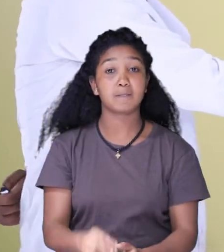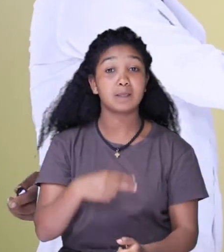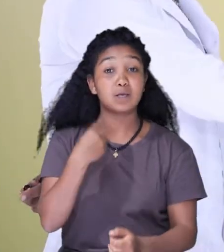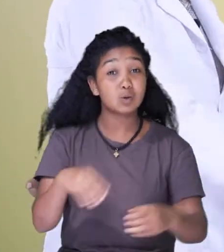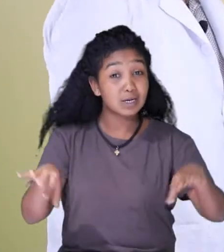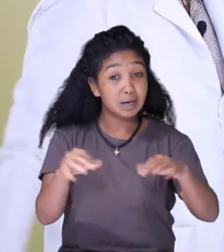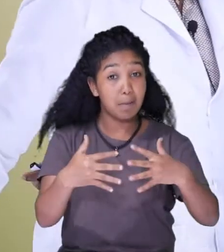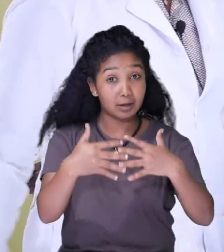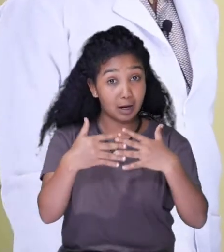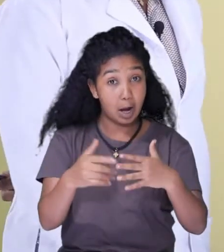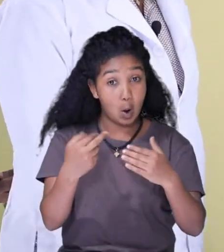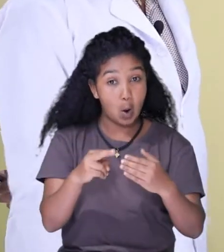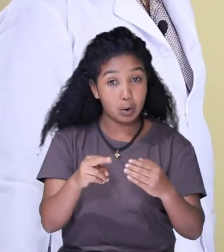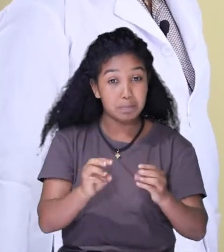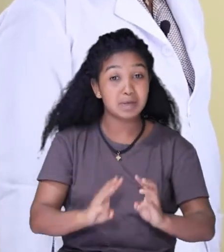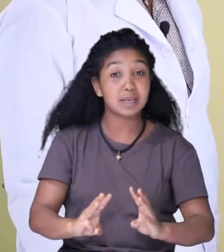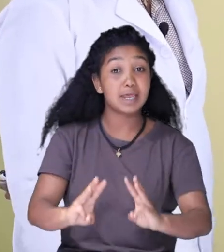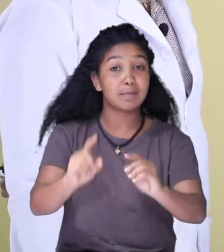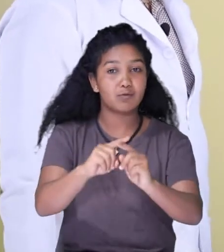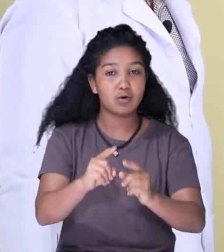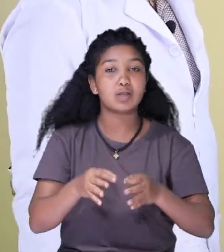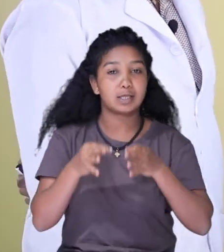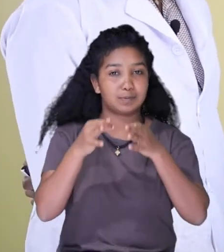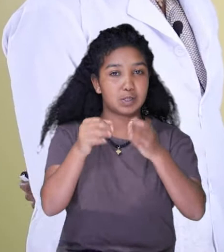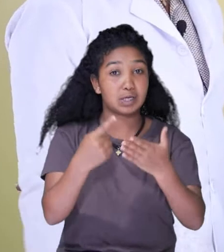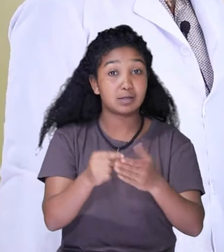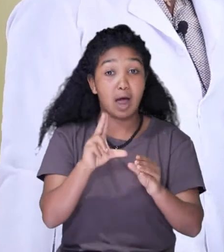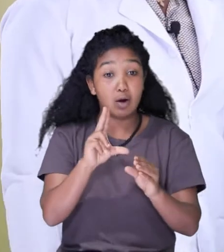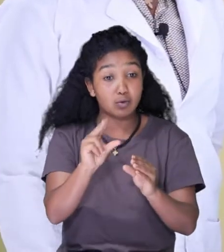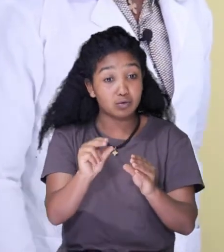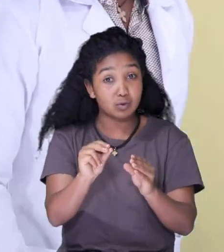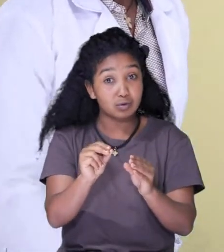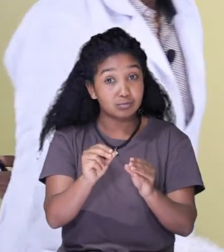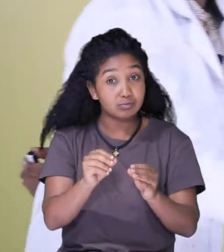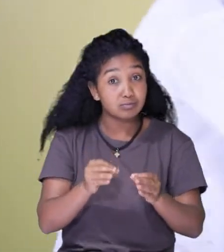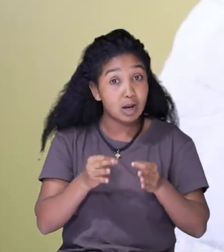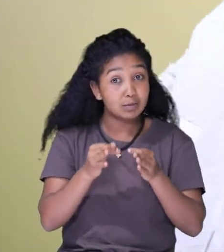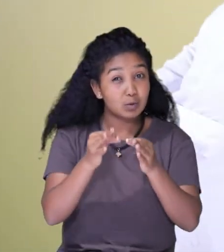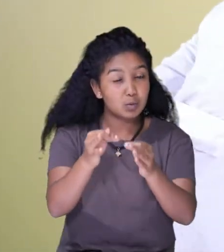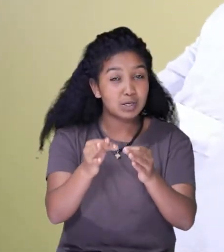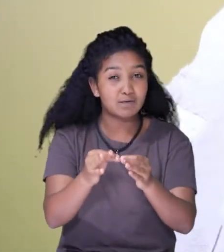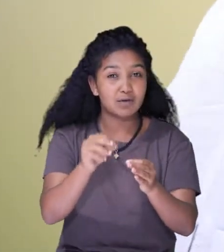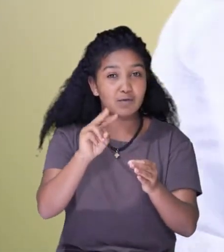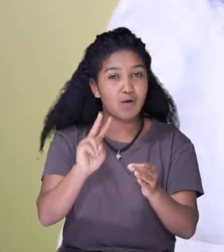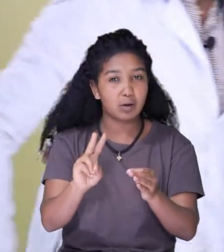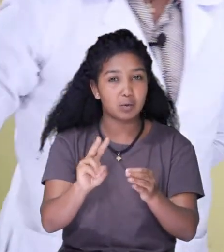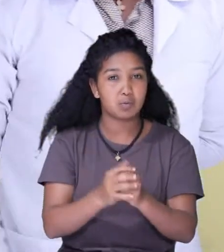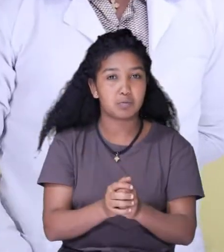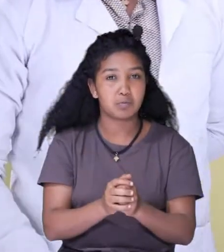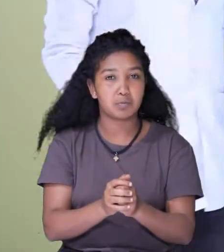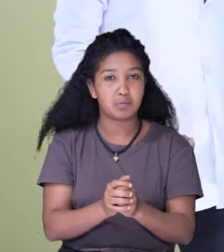Sound need material or medium for transmission. It cannot travel through vacuum. What does it mean vacuum